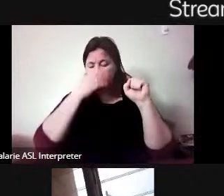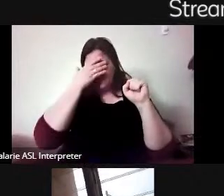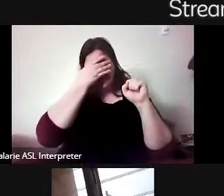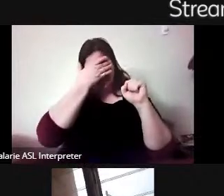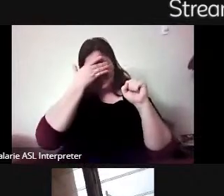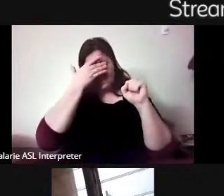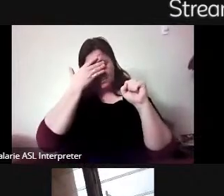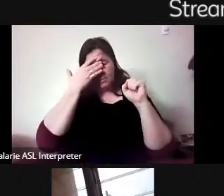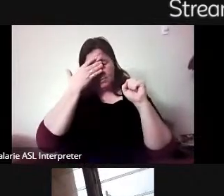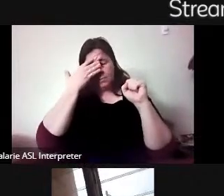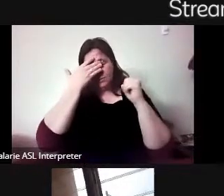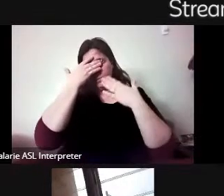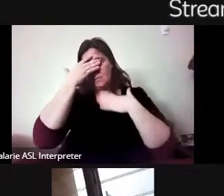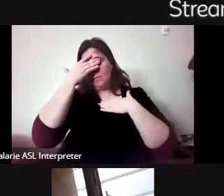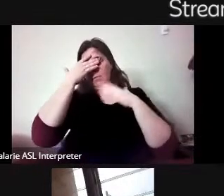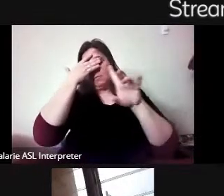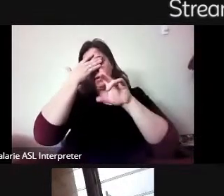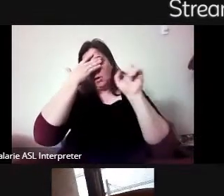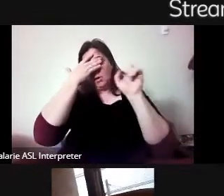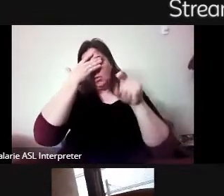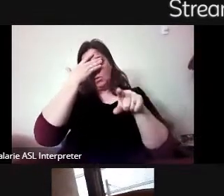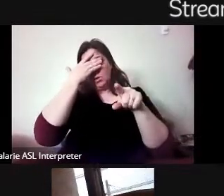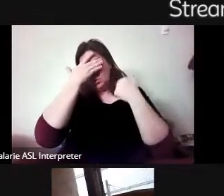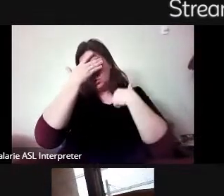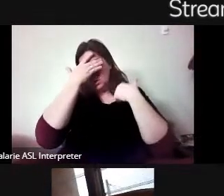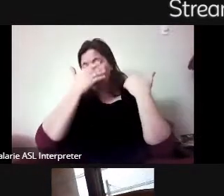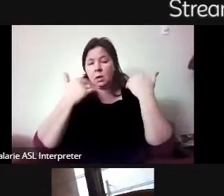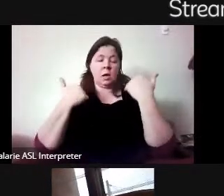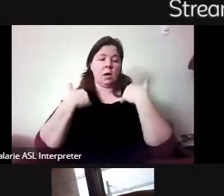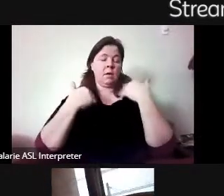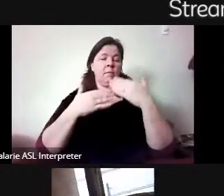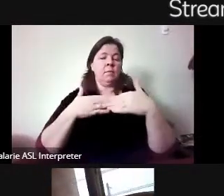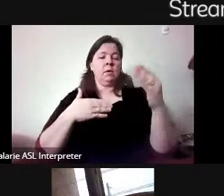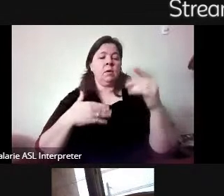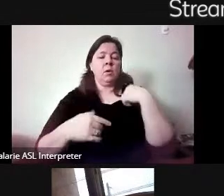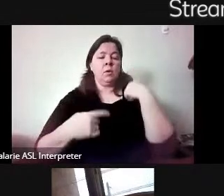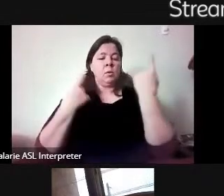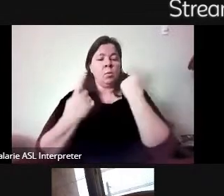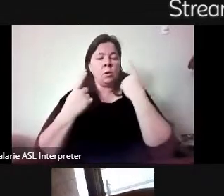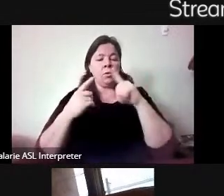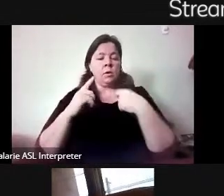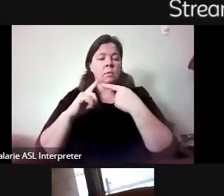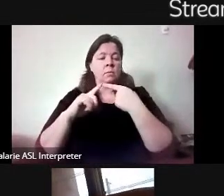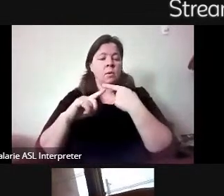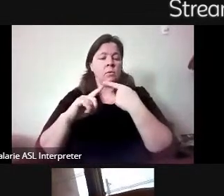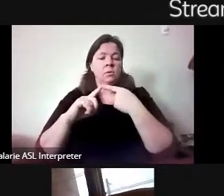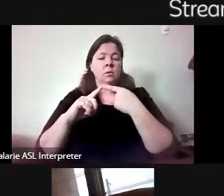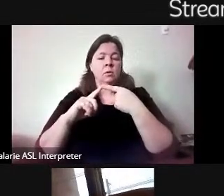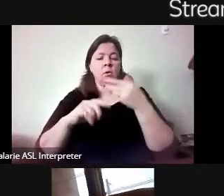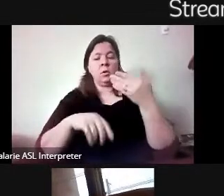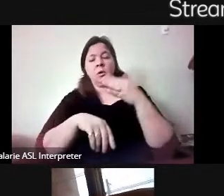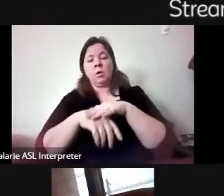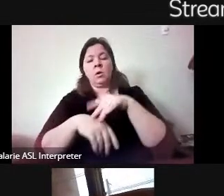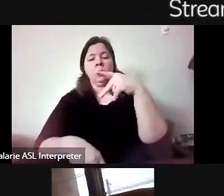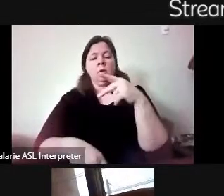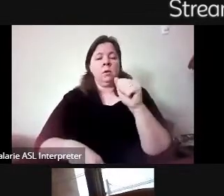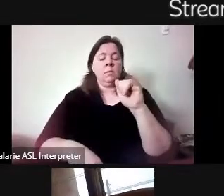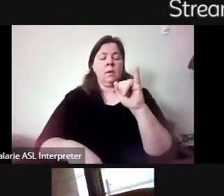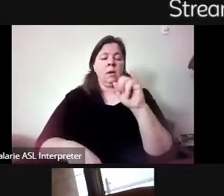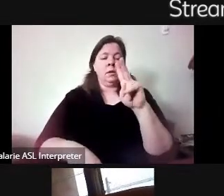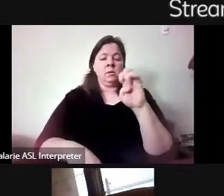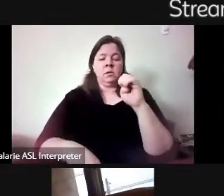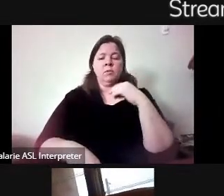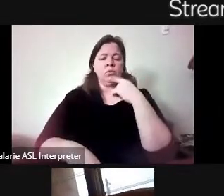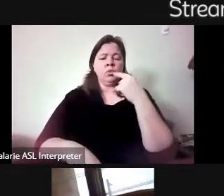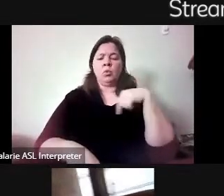Yes, my question was, I've been wondering about Onpassive. Somebody told us about